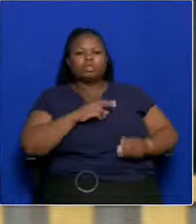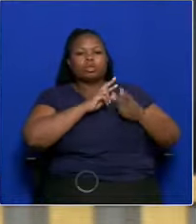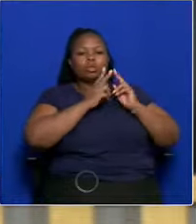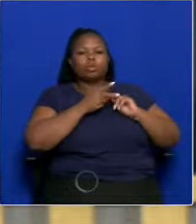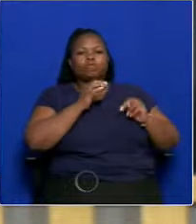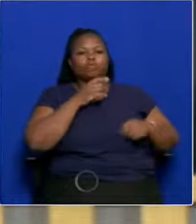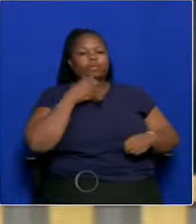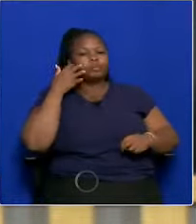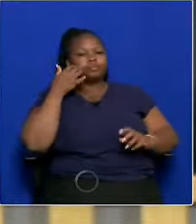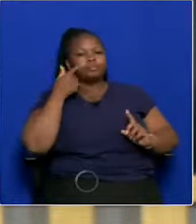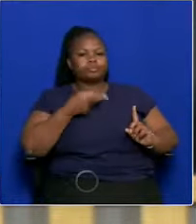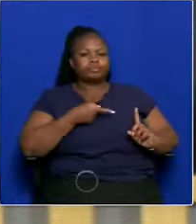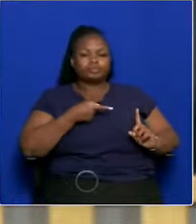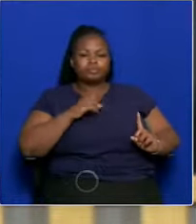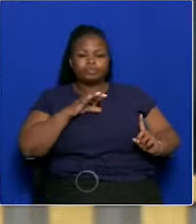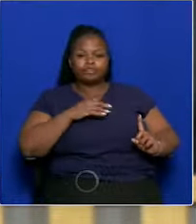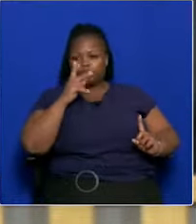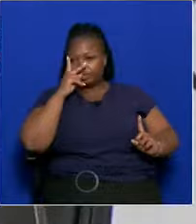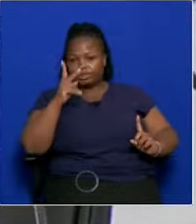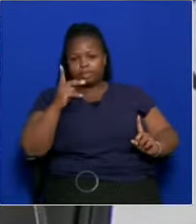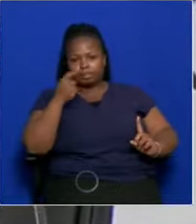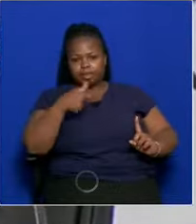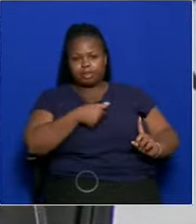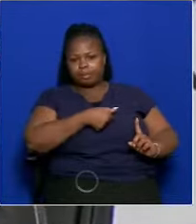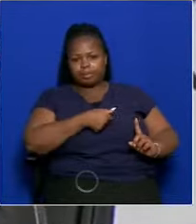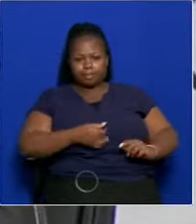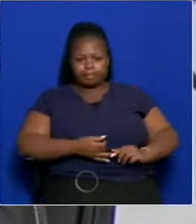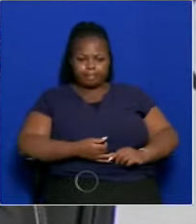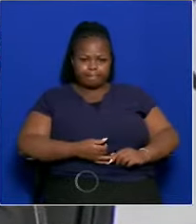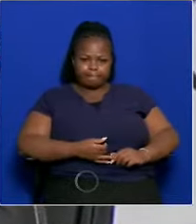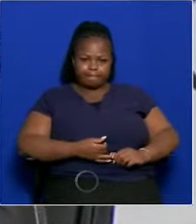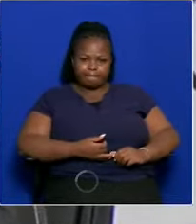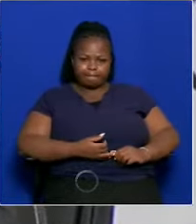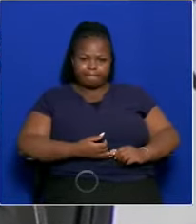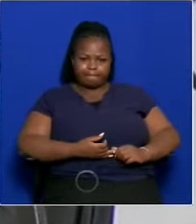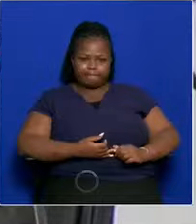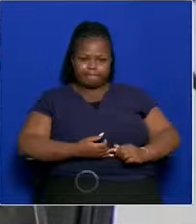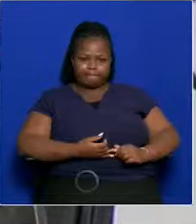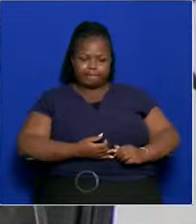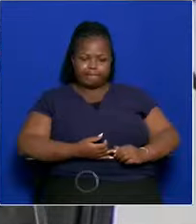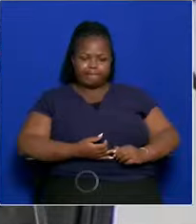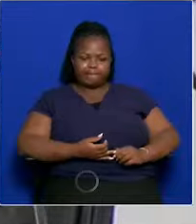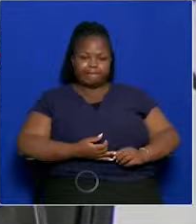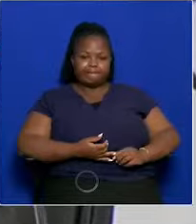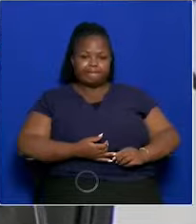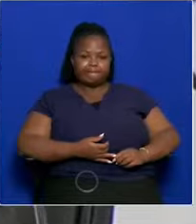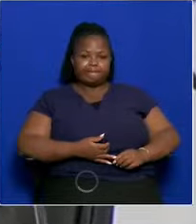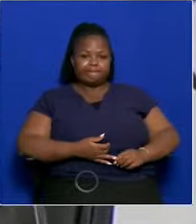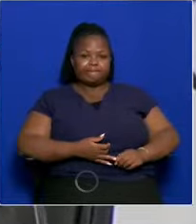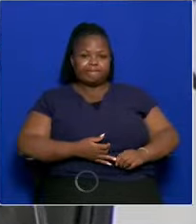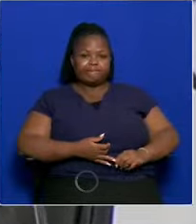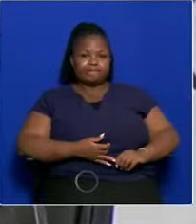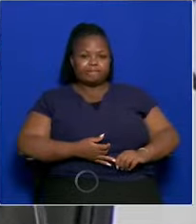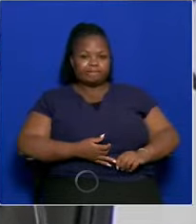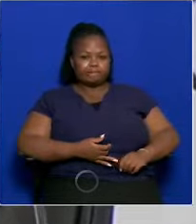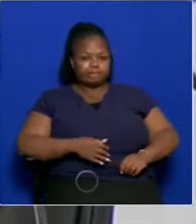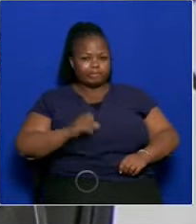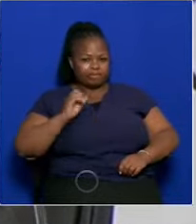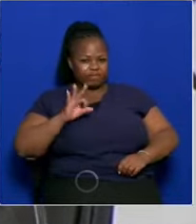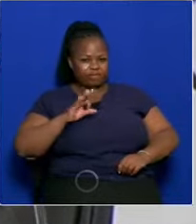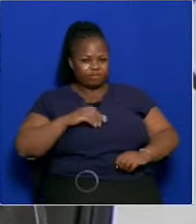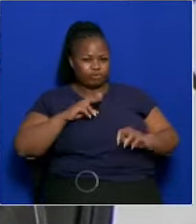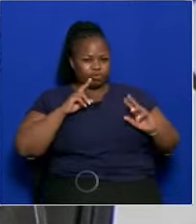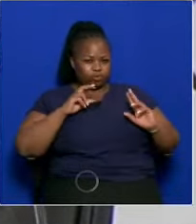we didn't see the repayment. You see, if you investigate a relation, there will